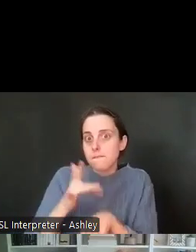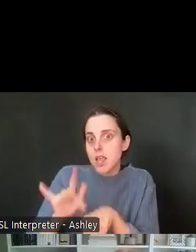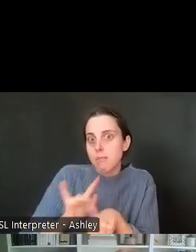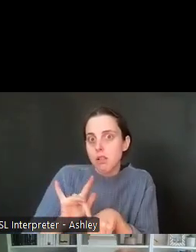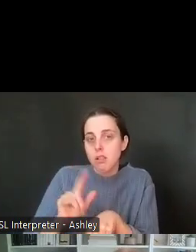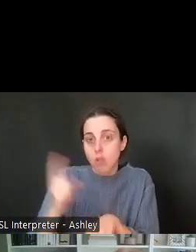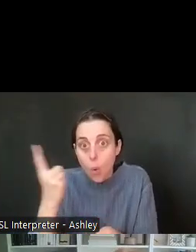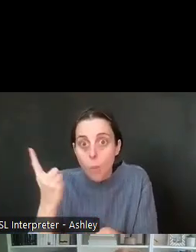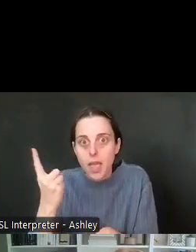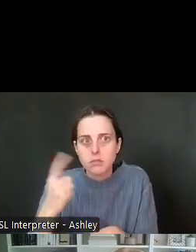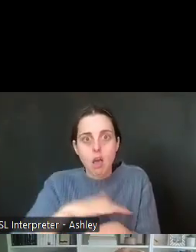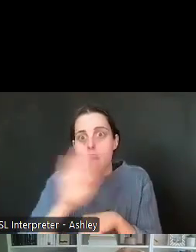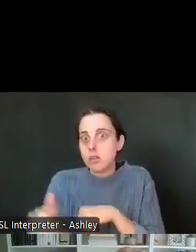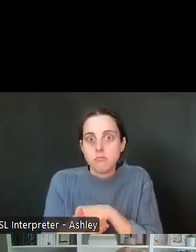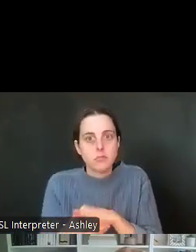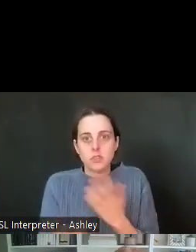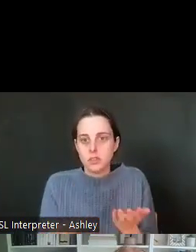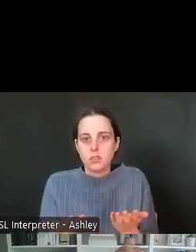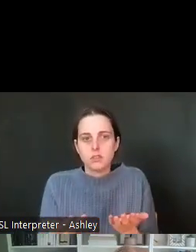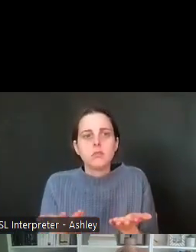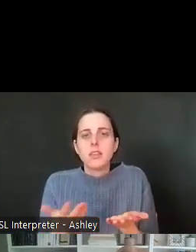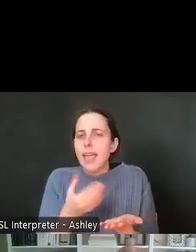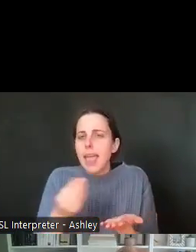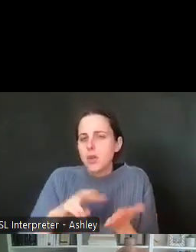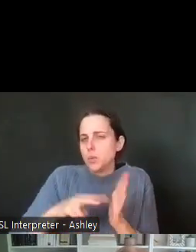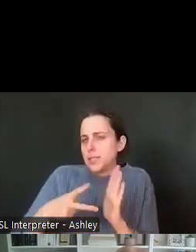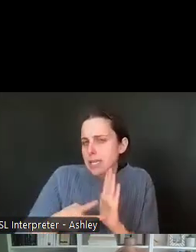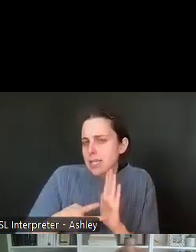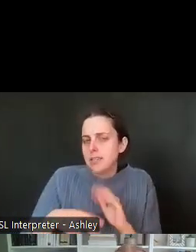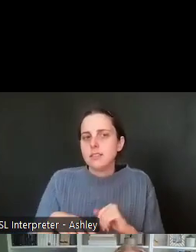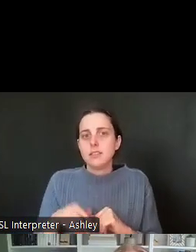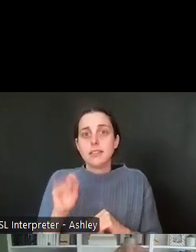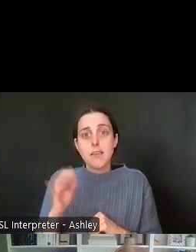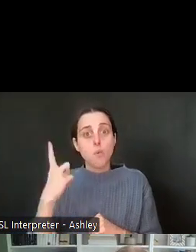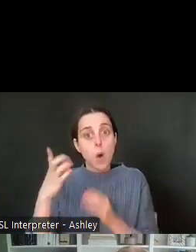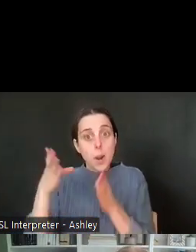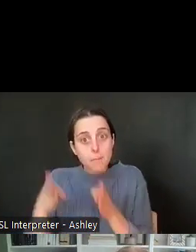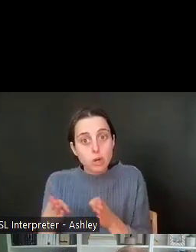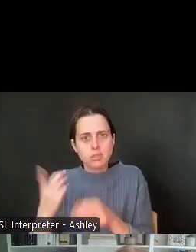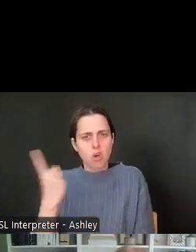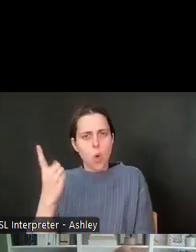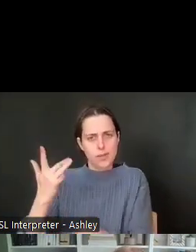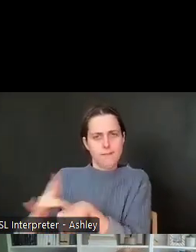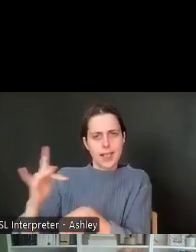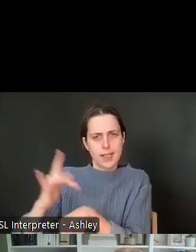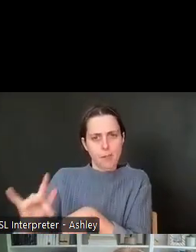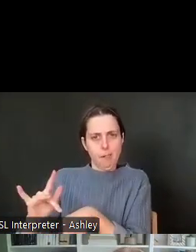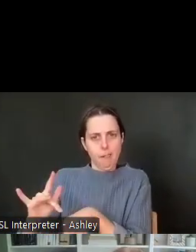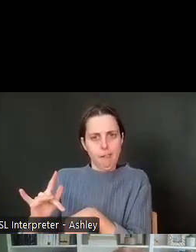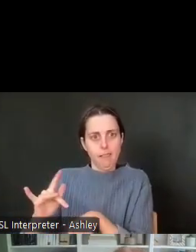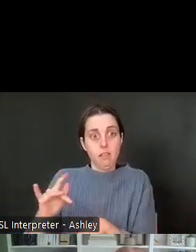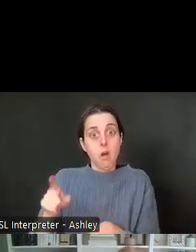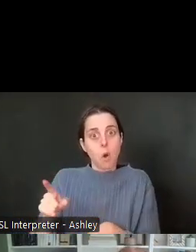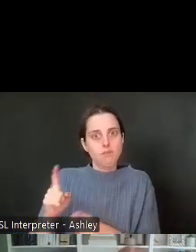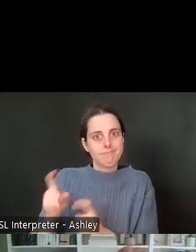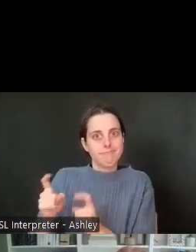And what does that mean? If one person on the team is always available and they're rewarded for that,